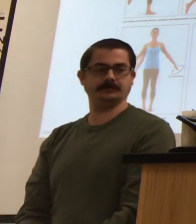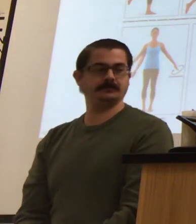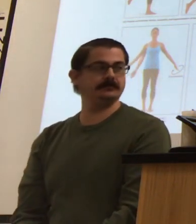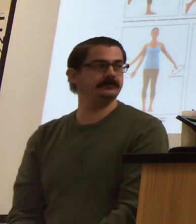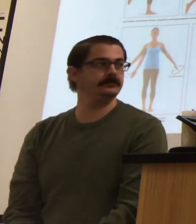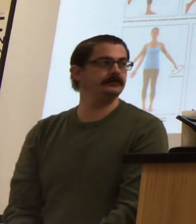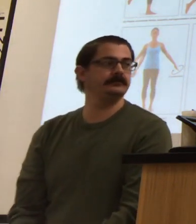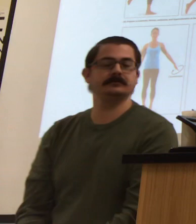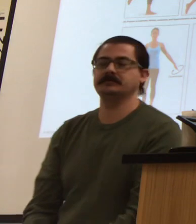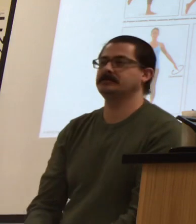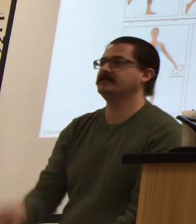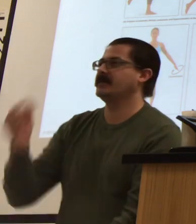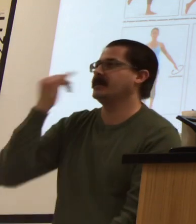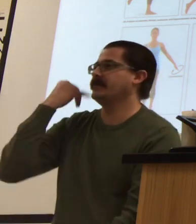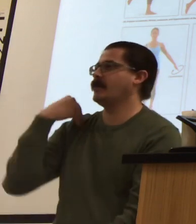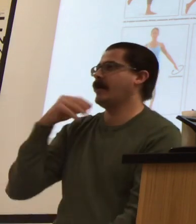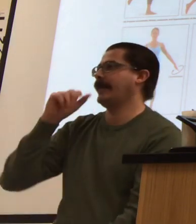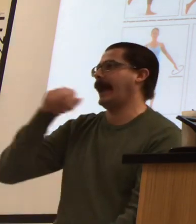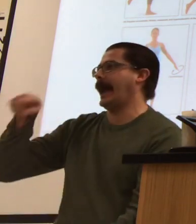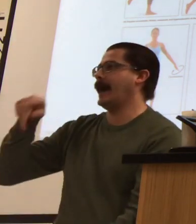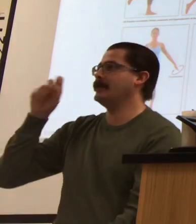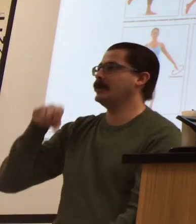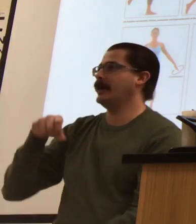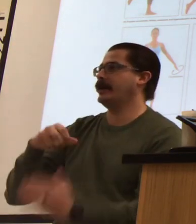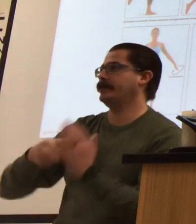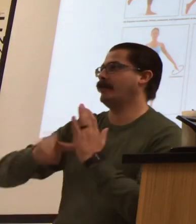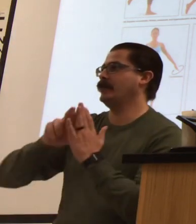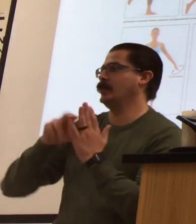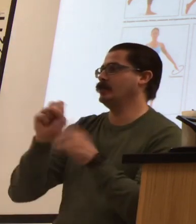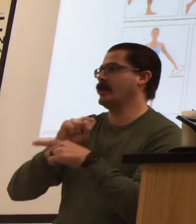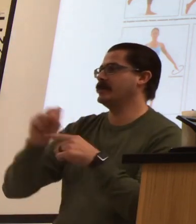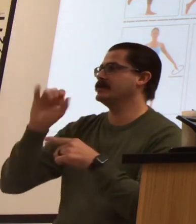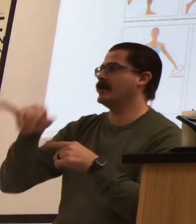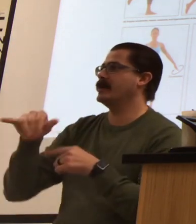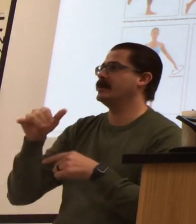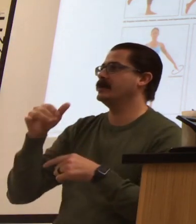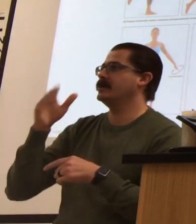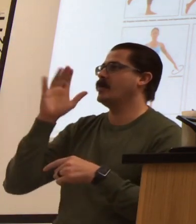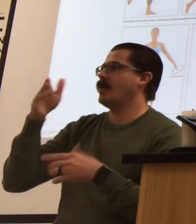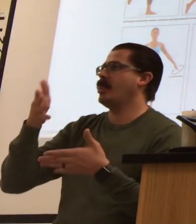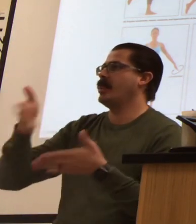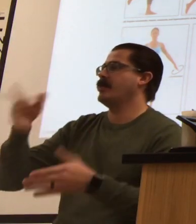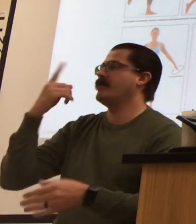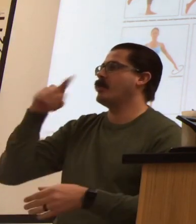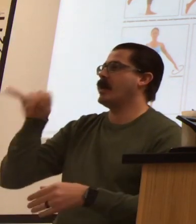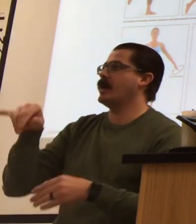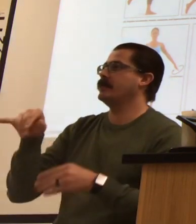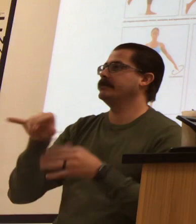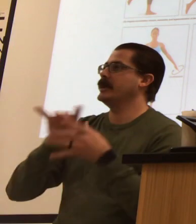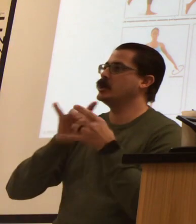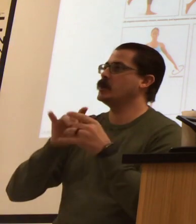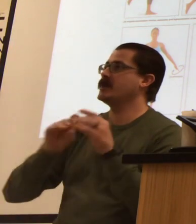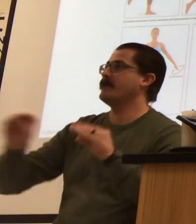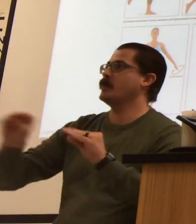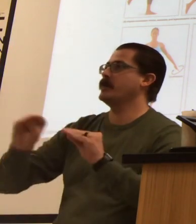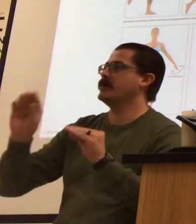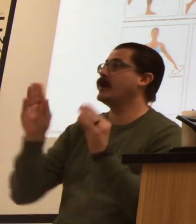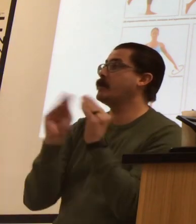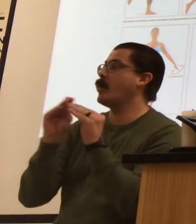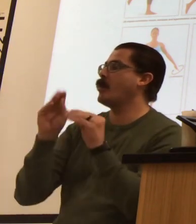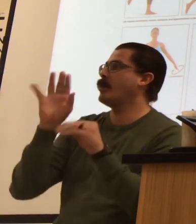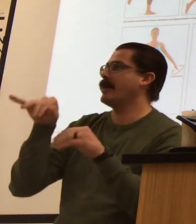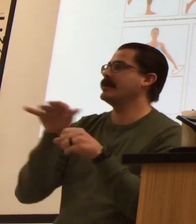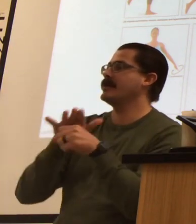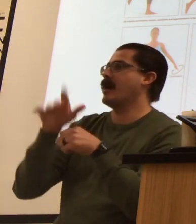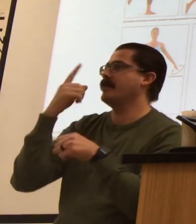So if you have the app, you can kind of practice that, but let's keep it to that in terms of movement. There's more, but I think that's enough for the